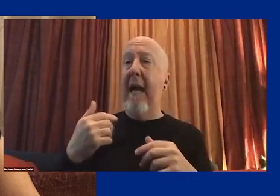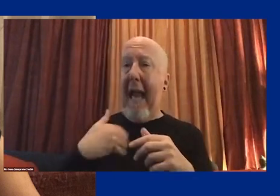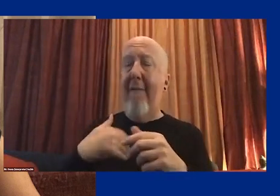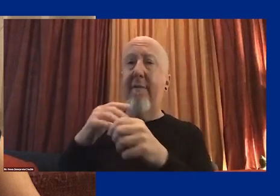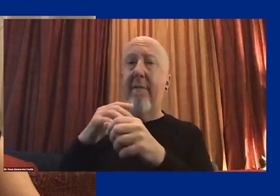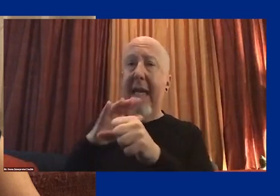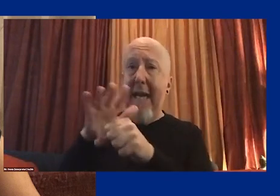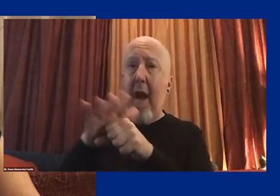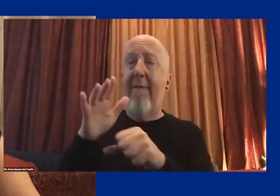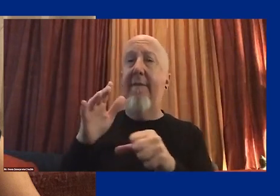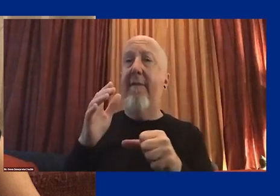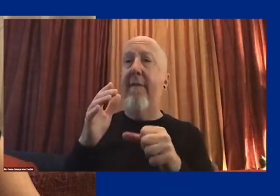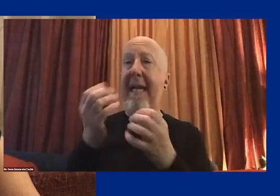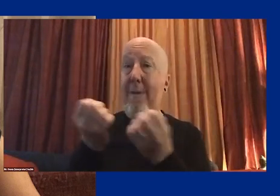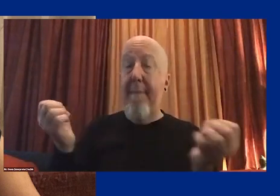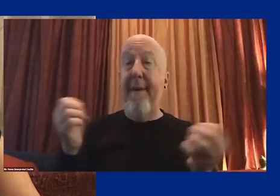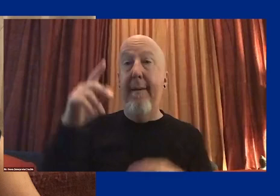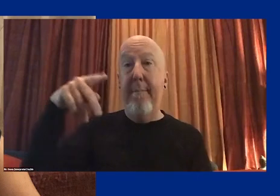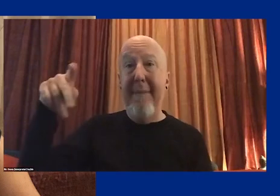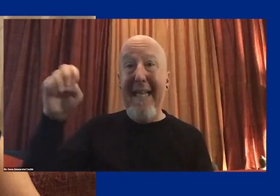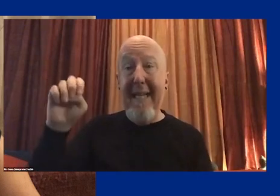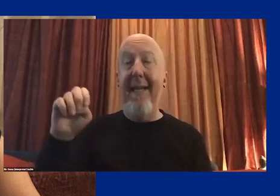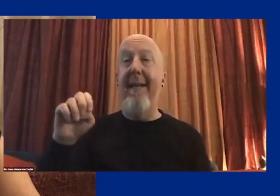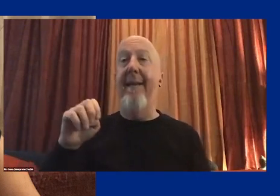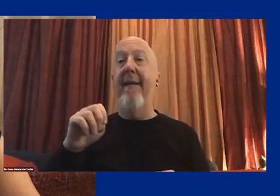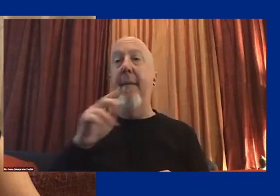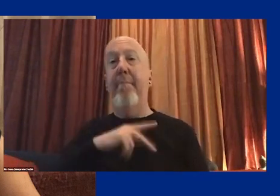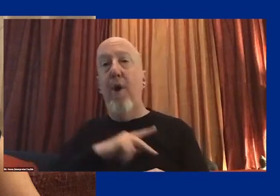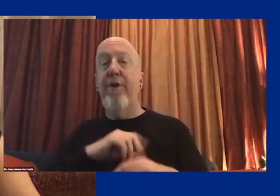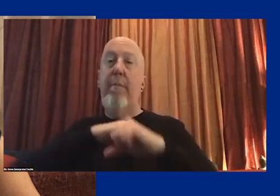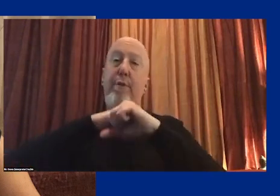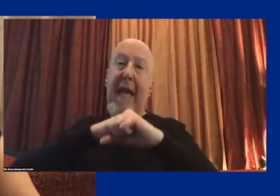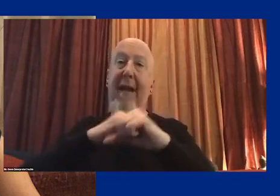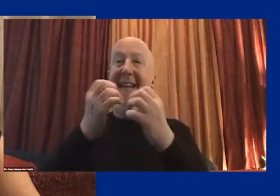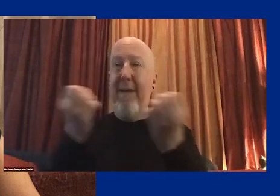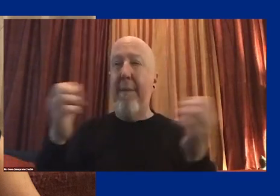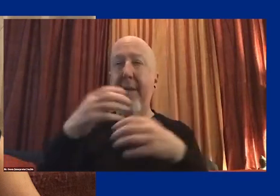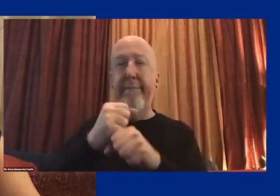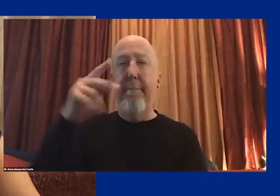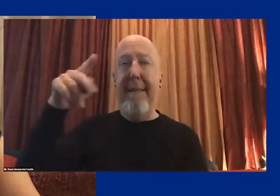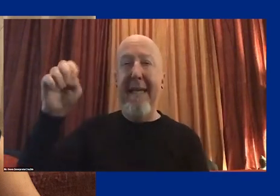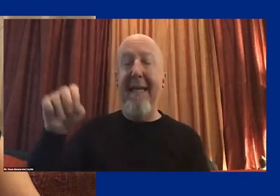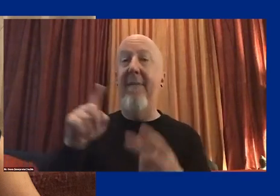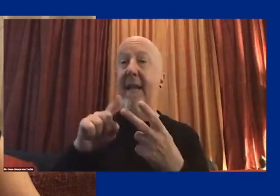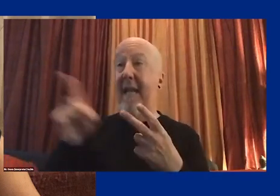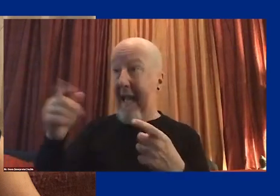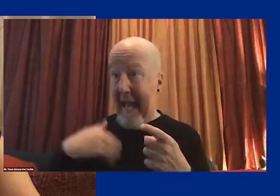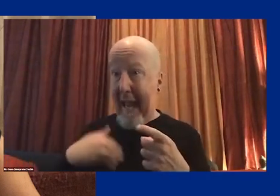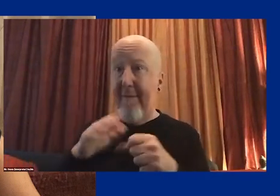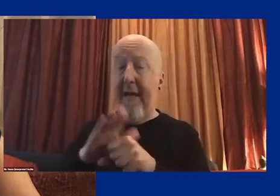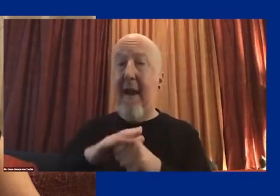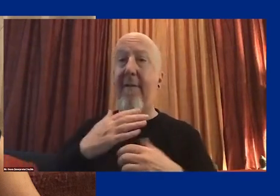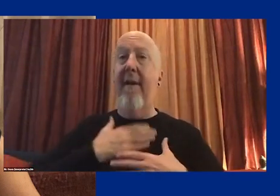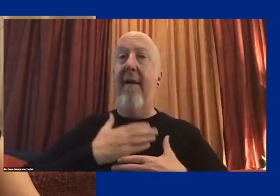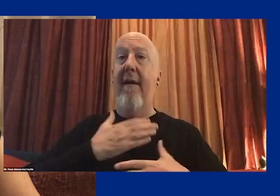it's personal protective equipment or adequate ventilators, like that's first line of defense,